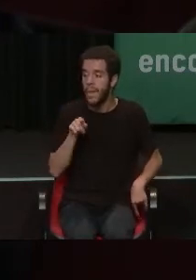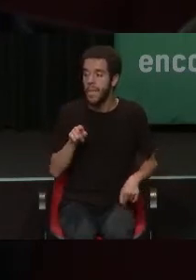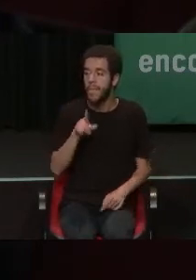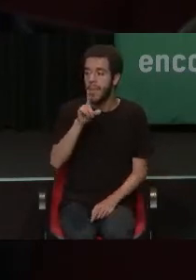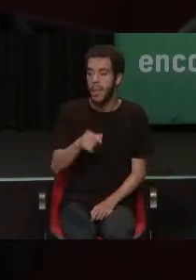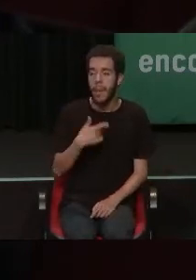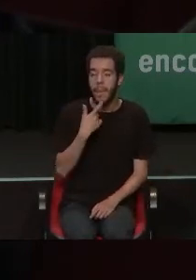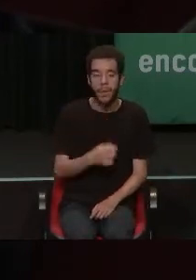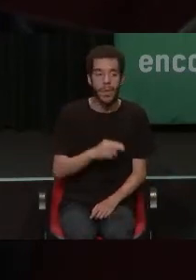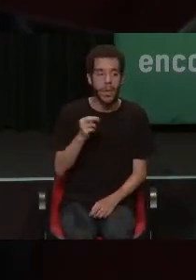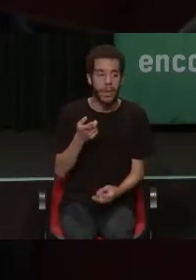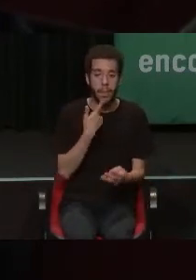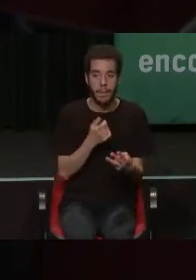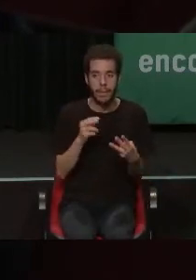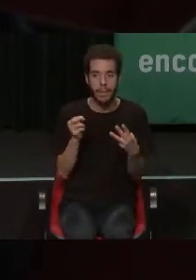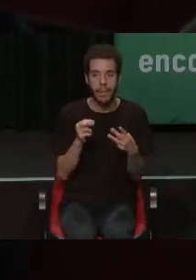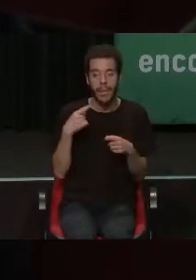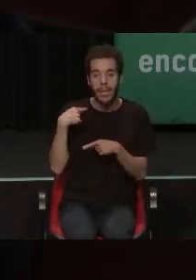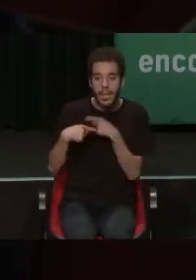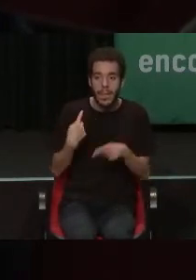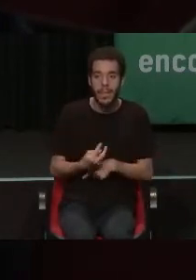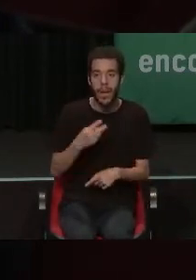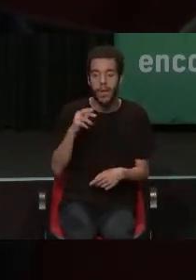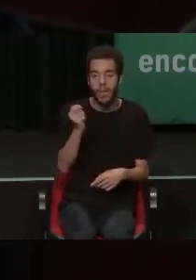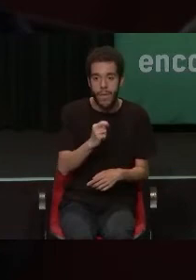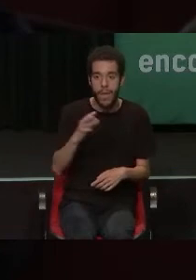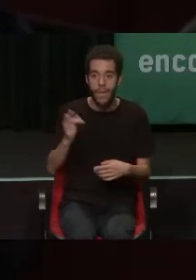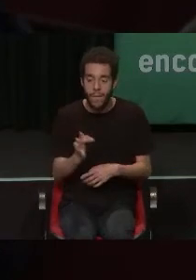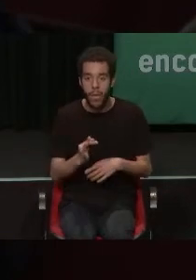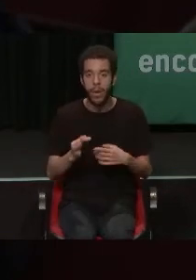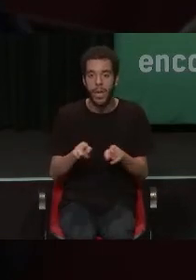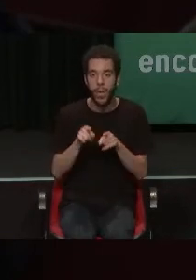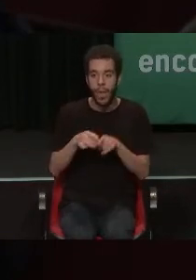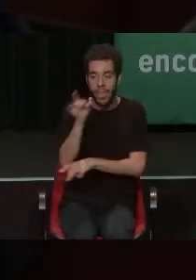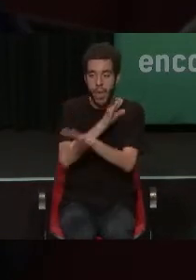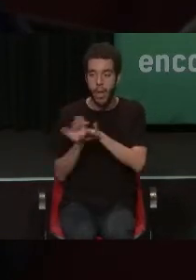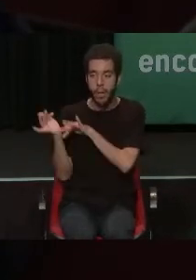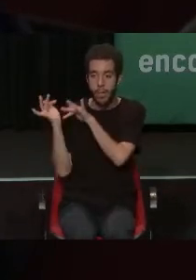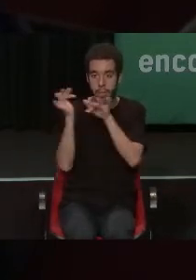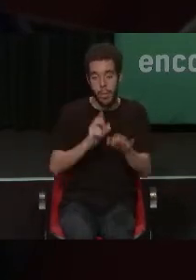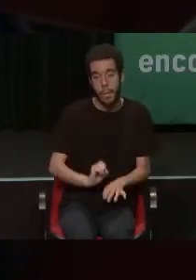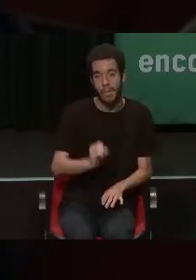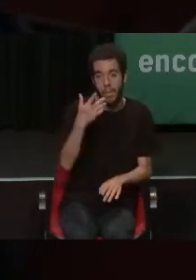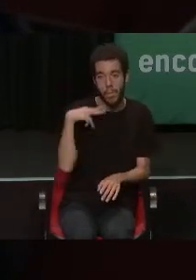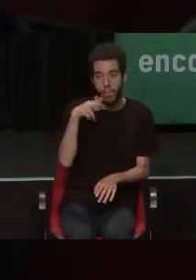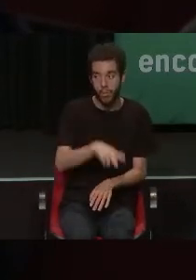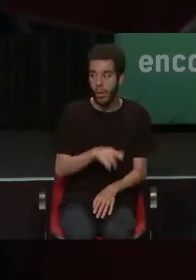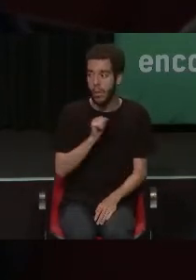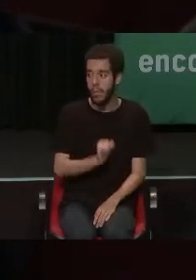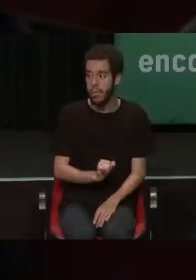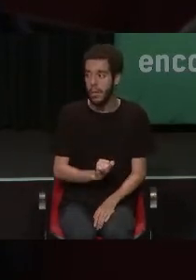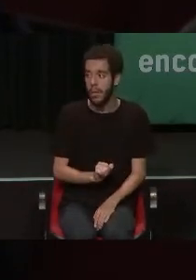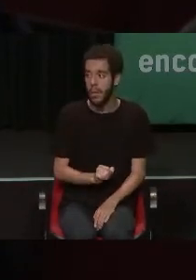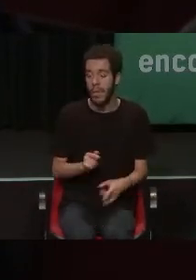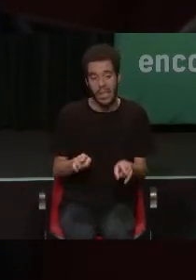third and fourth generations who immigrated to Europe and especially to Portugal. And this is in colorectal and in